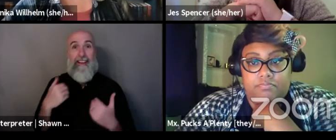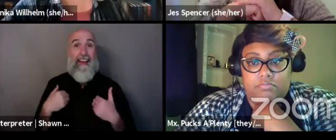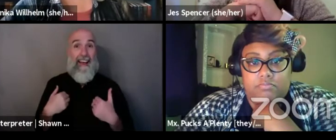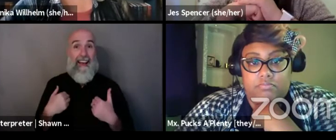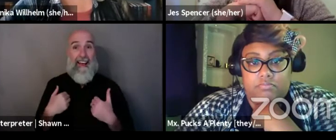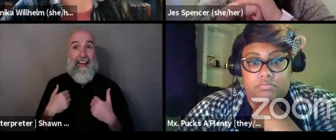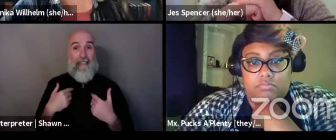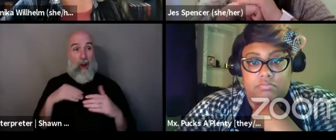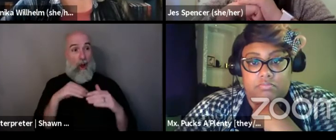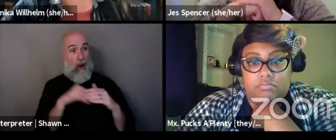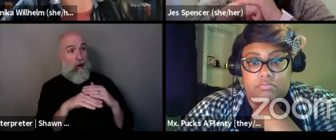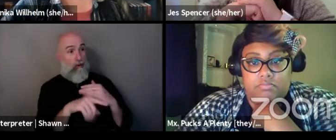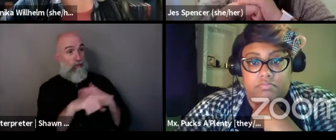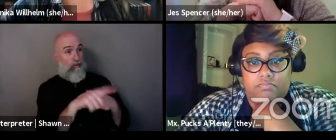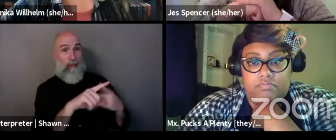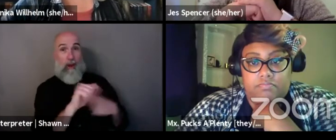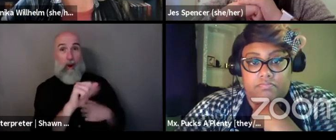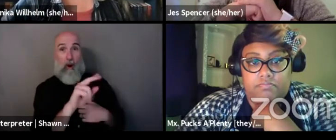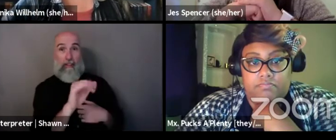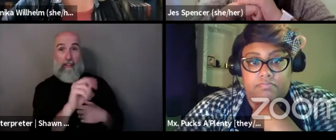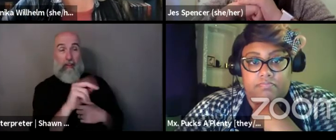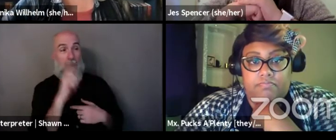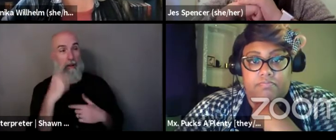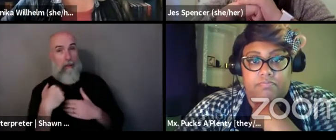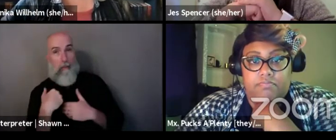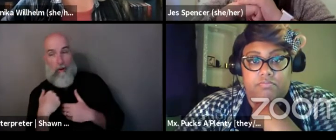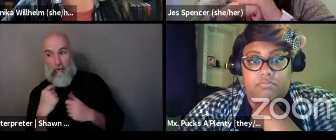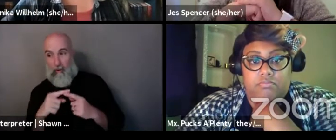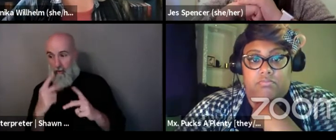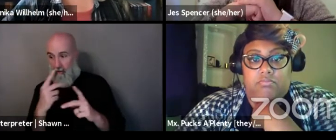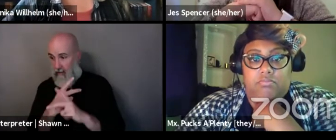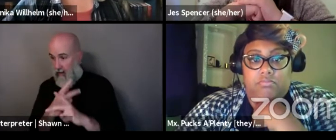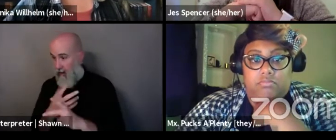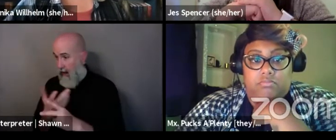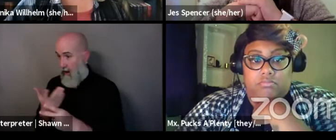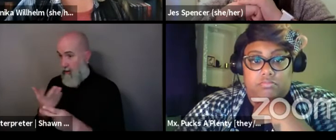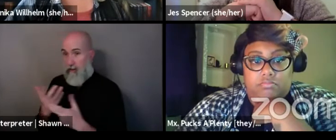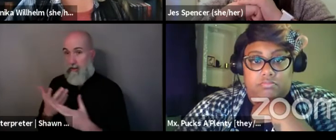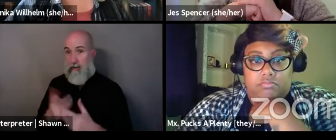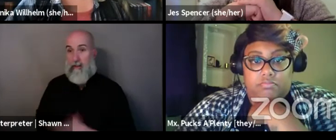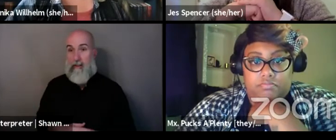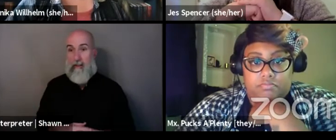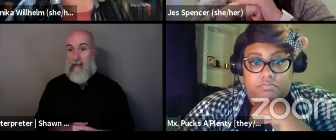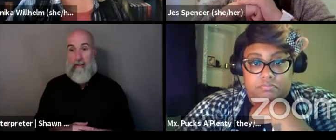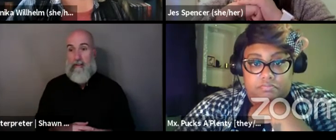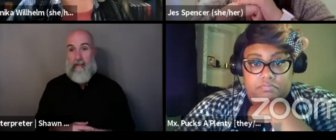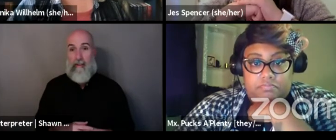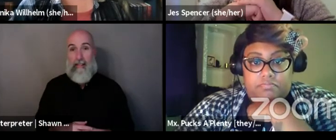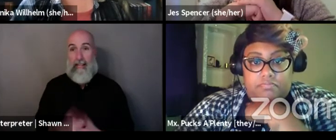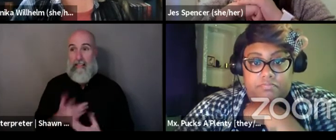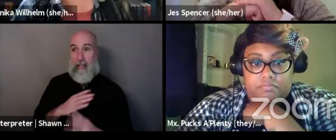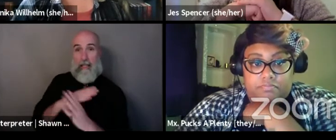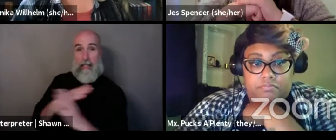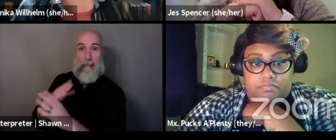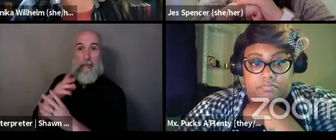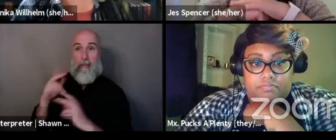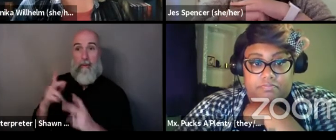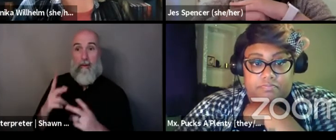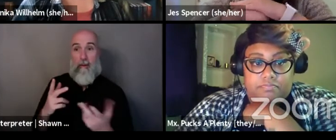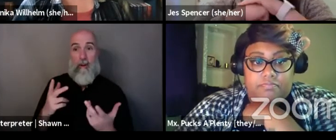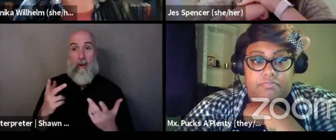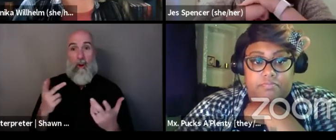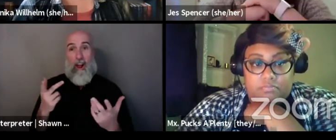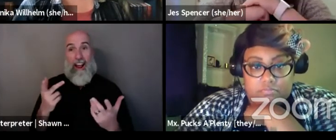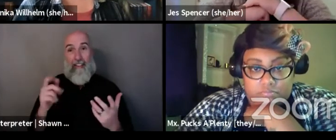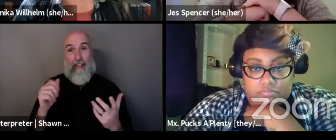to your auditions, because the burden of figuring that out, it's gonna keep people from... It's gonna keep artists